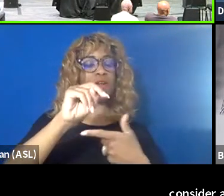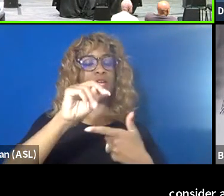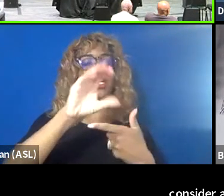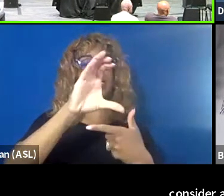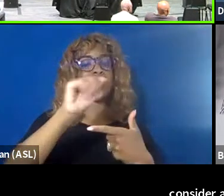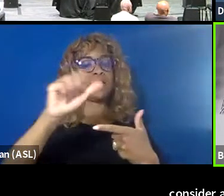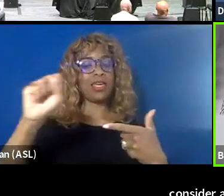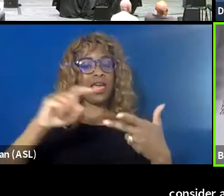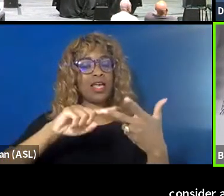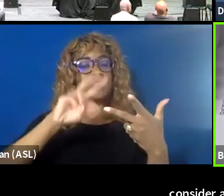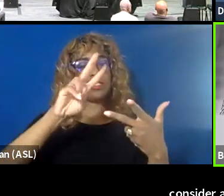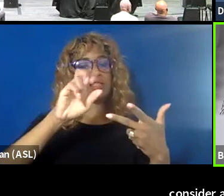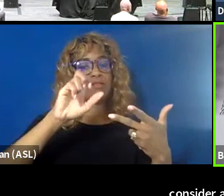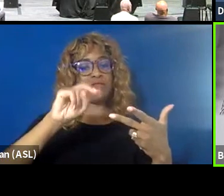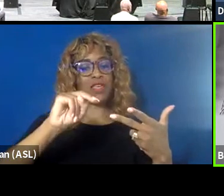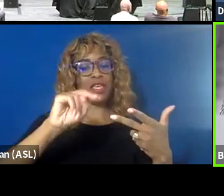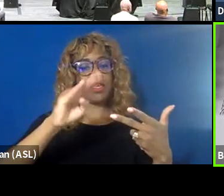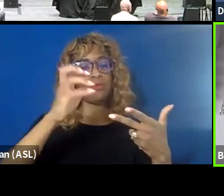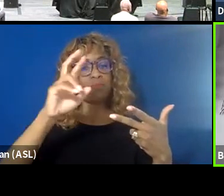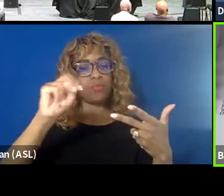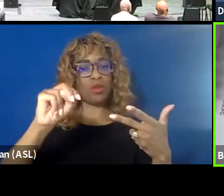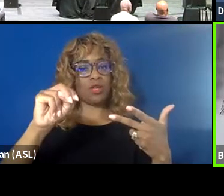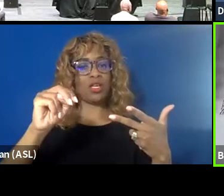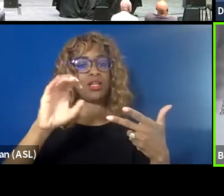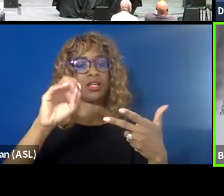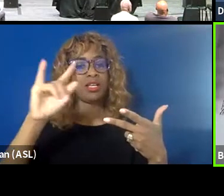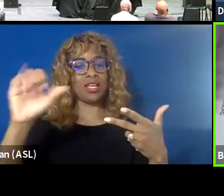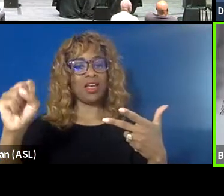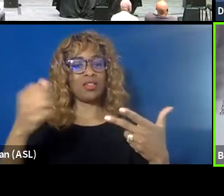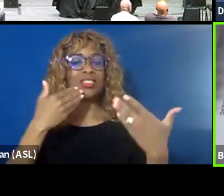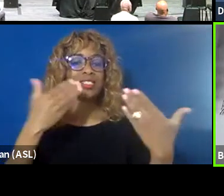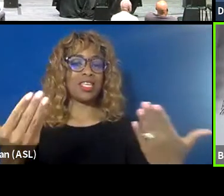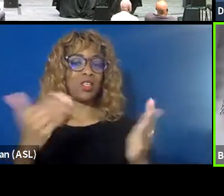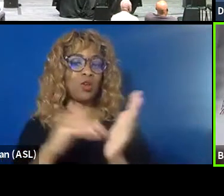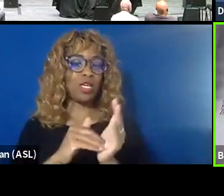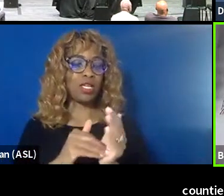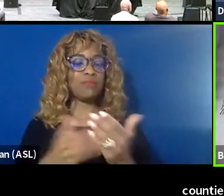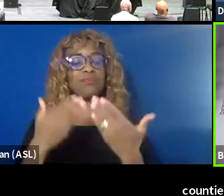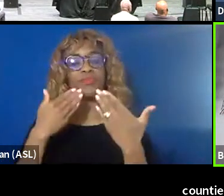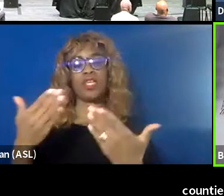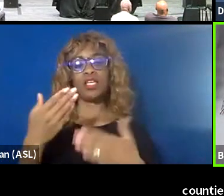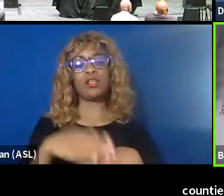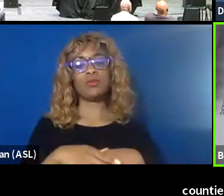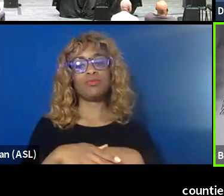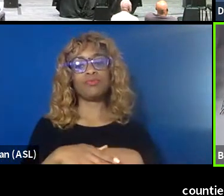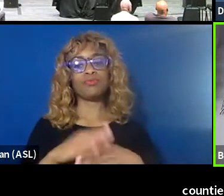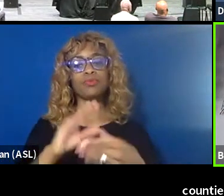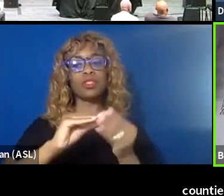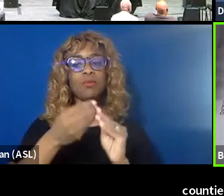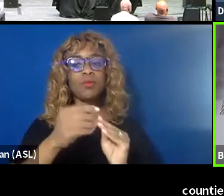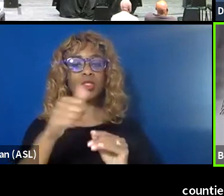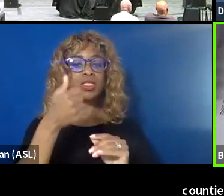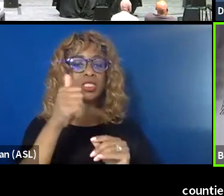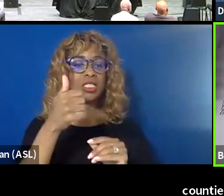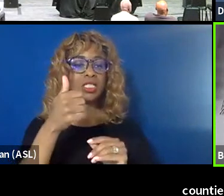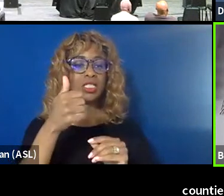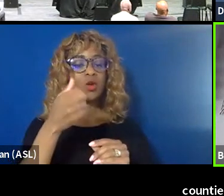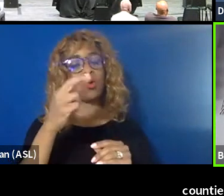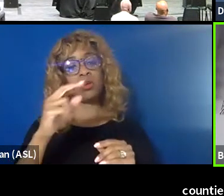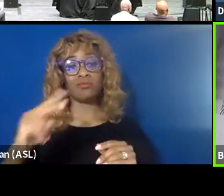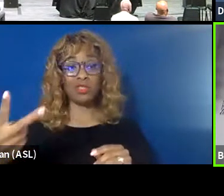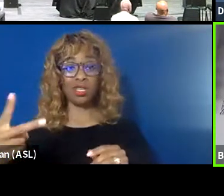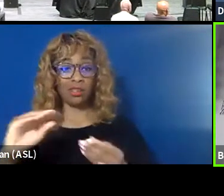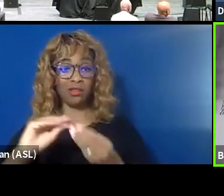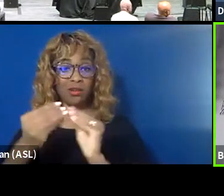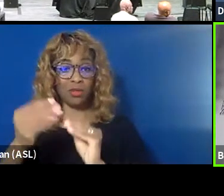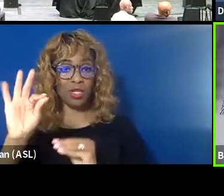again. Thank you so much, Heather, for taking the time to speak to the commission. Number 10, or the second number